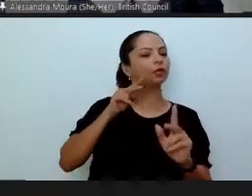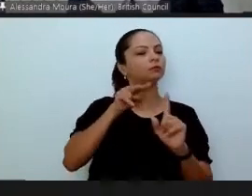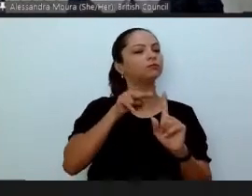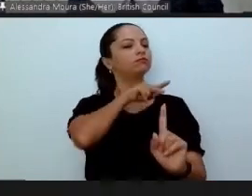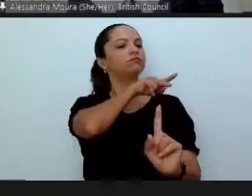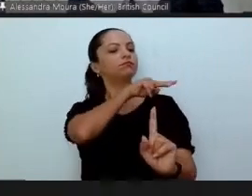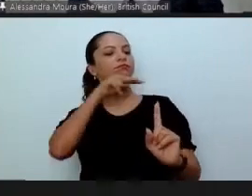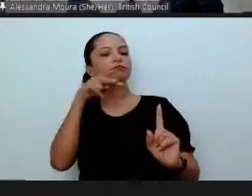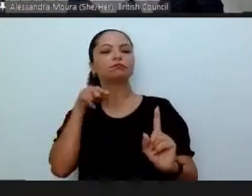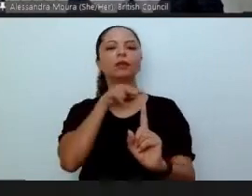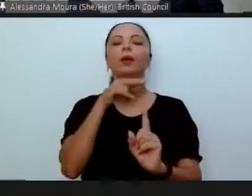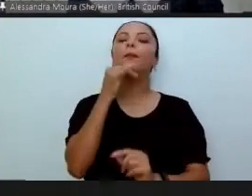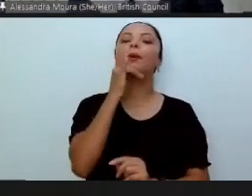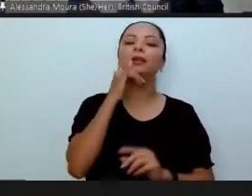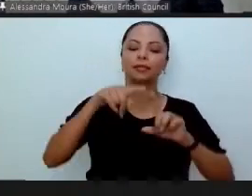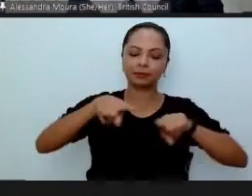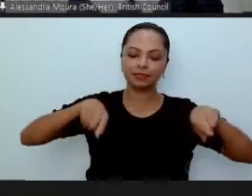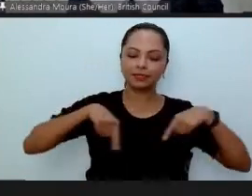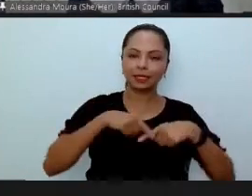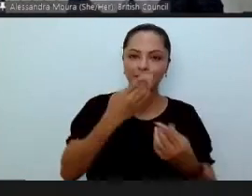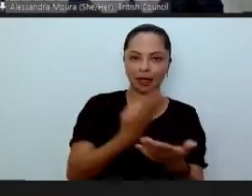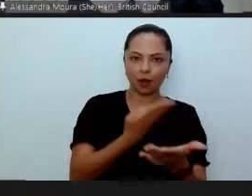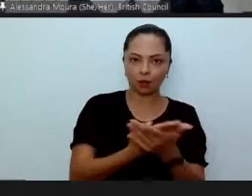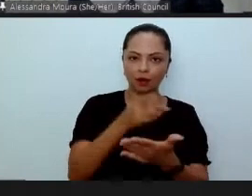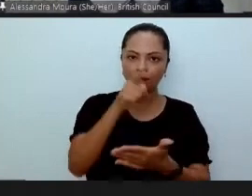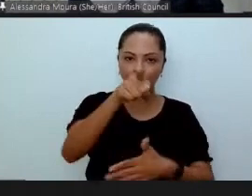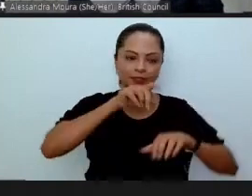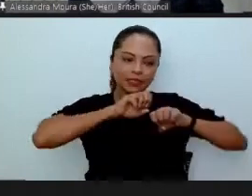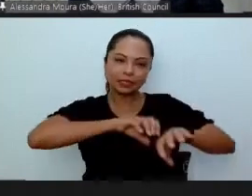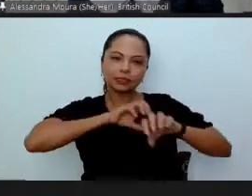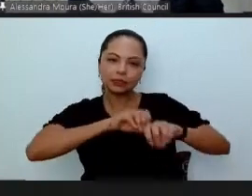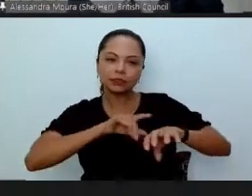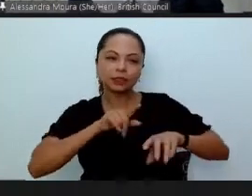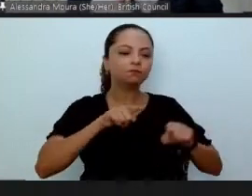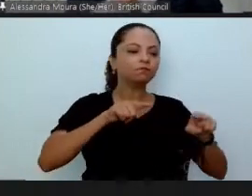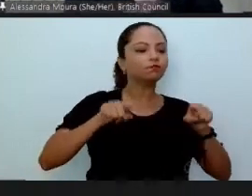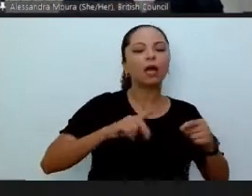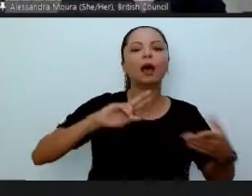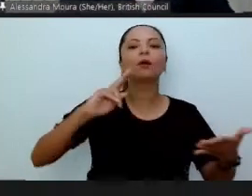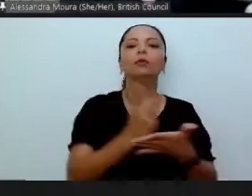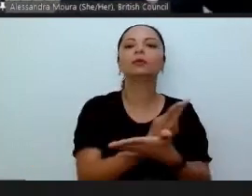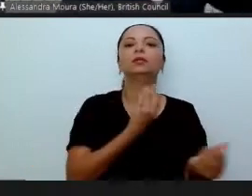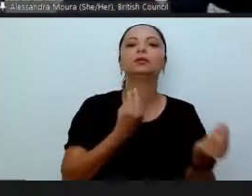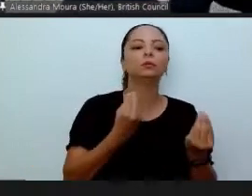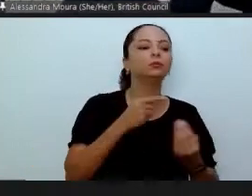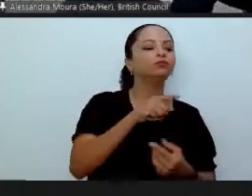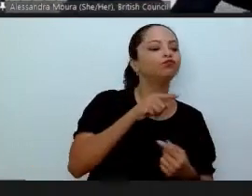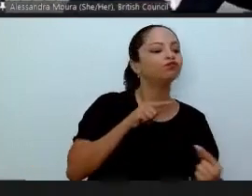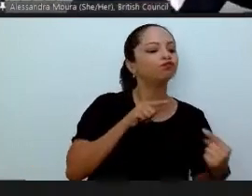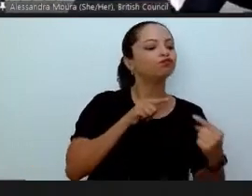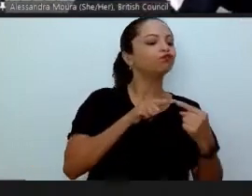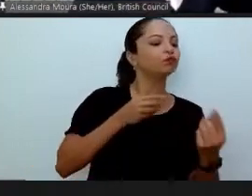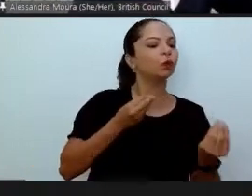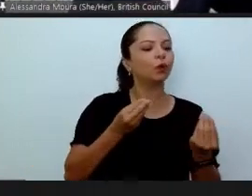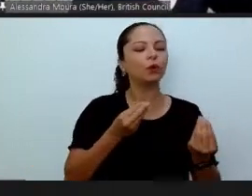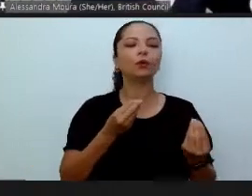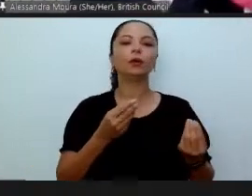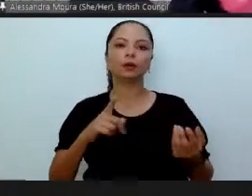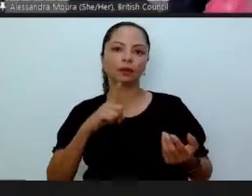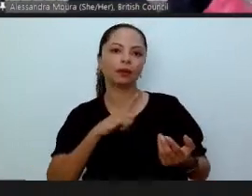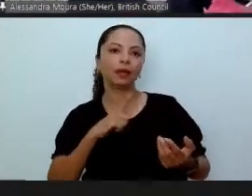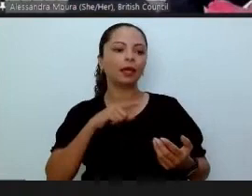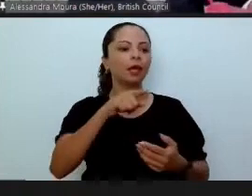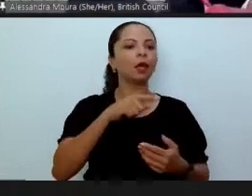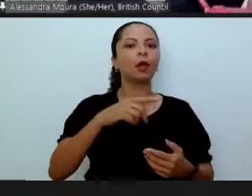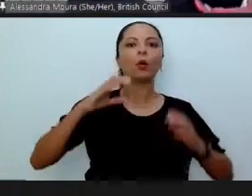teaching, to notice things through the behavior of the students, so their reaction, etc., is really